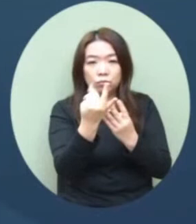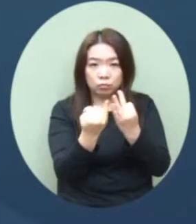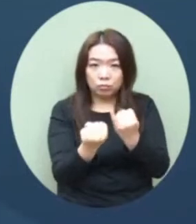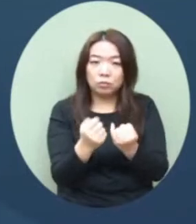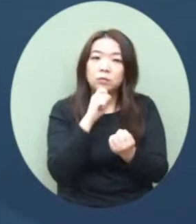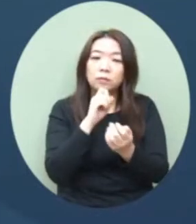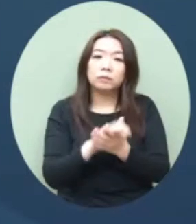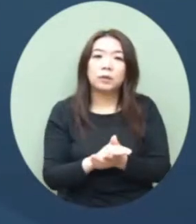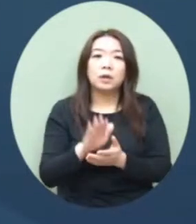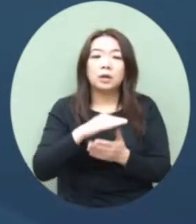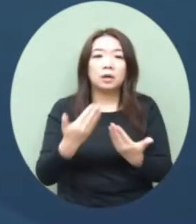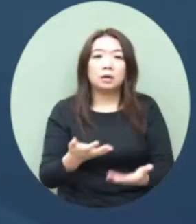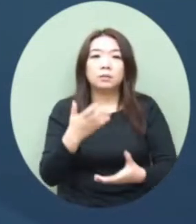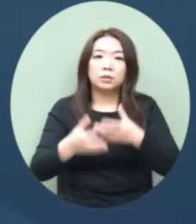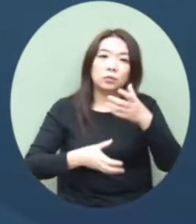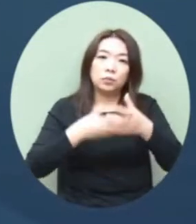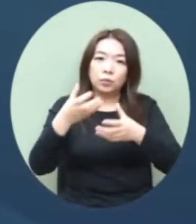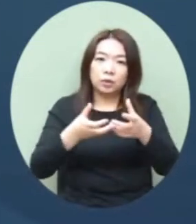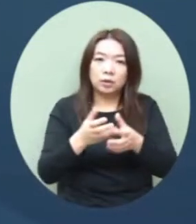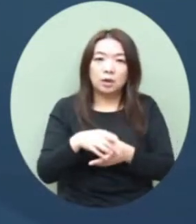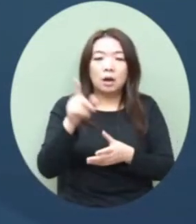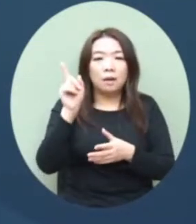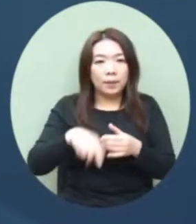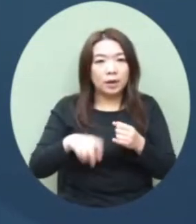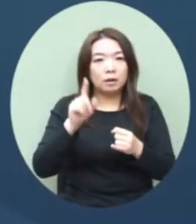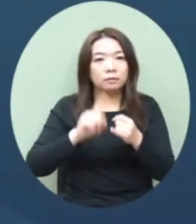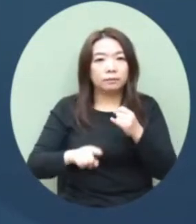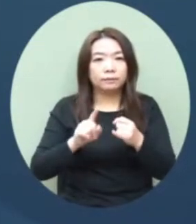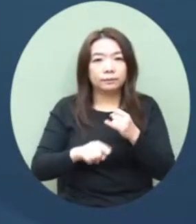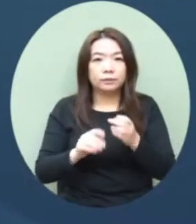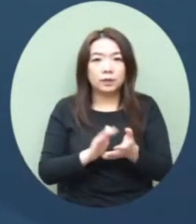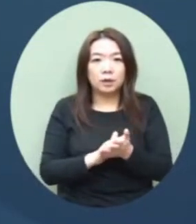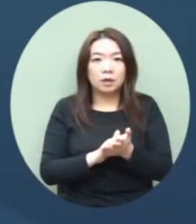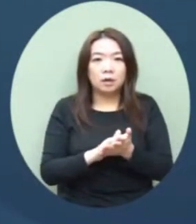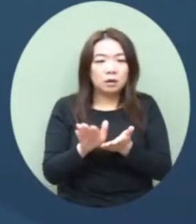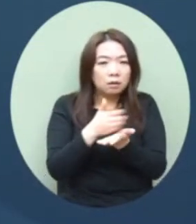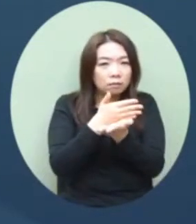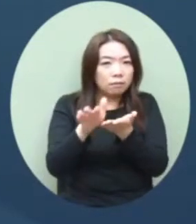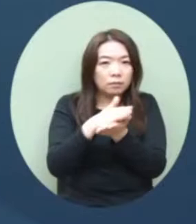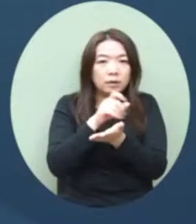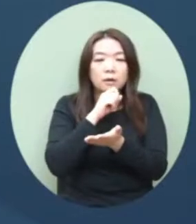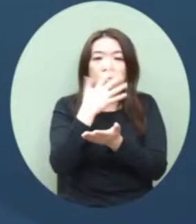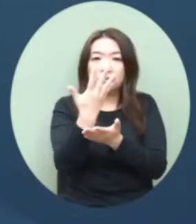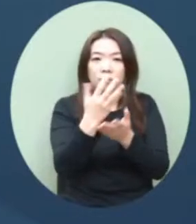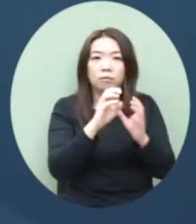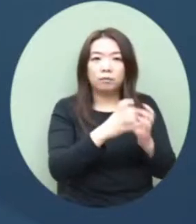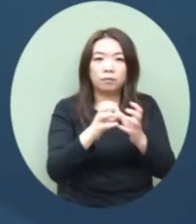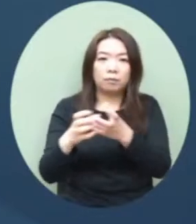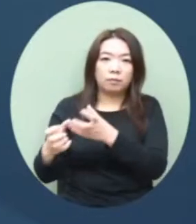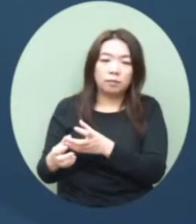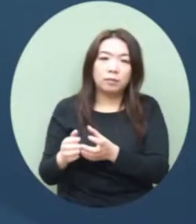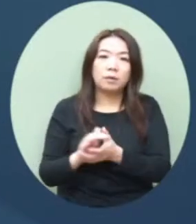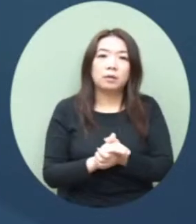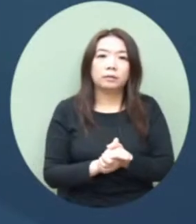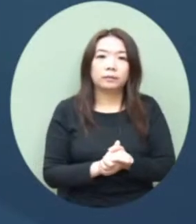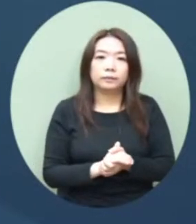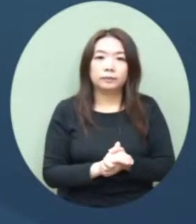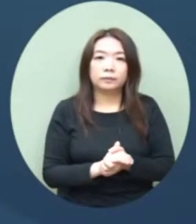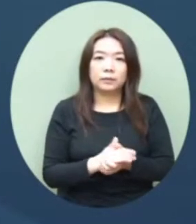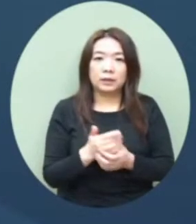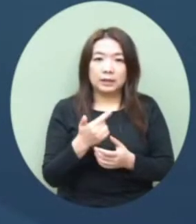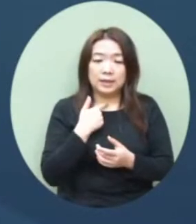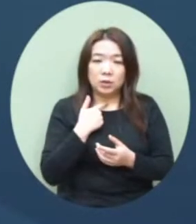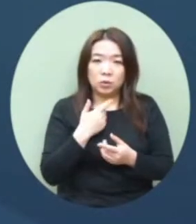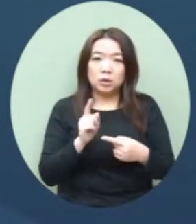to Shenzhen, he took a few bureau secretaries with him. And after